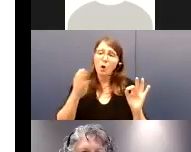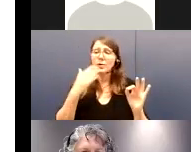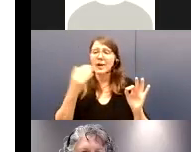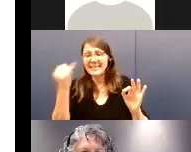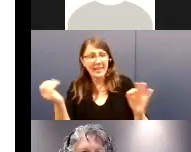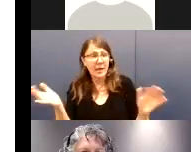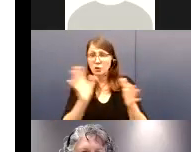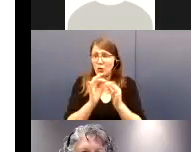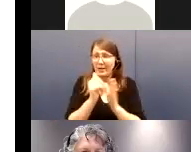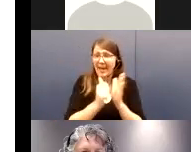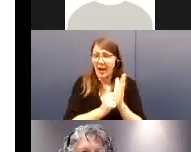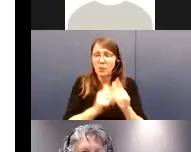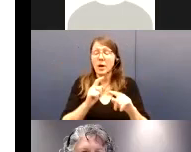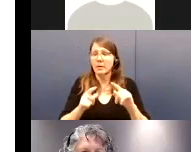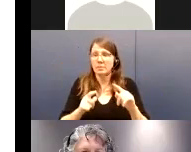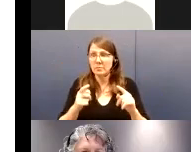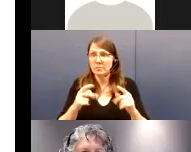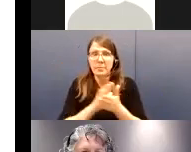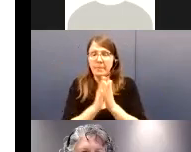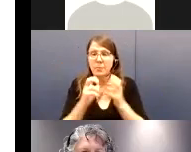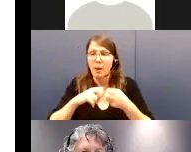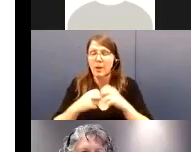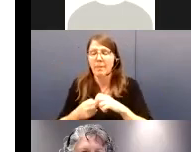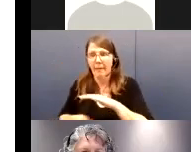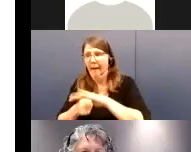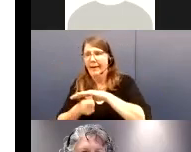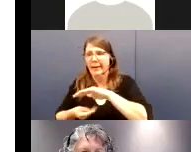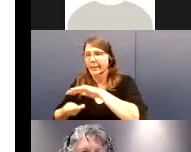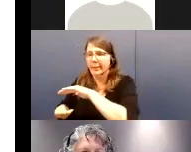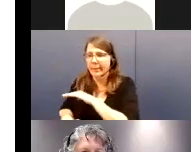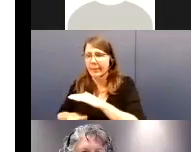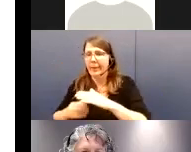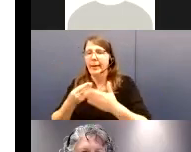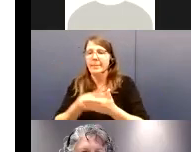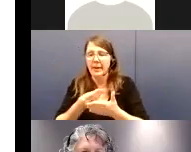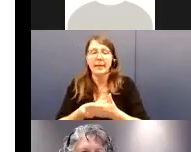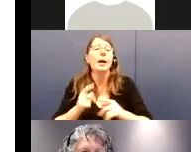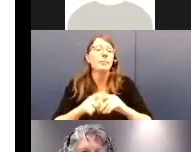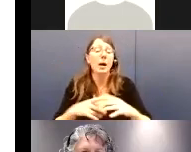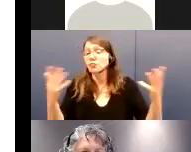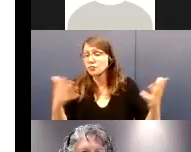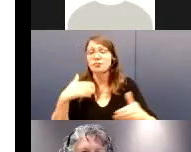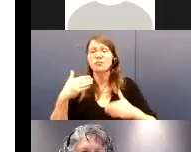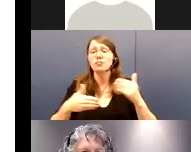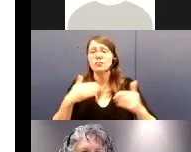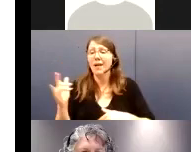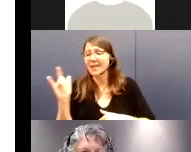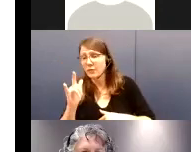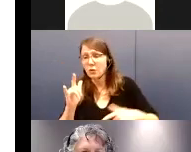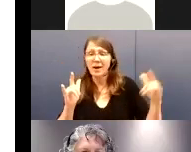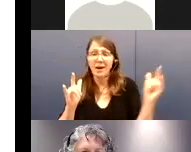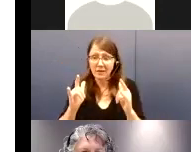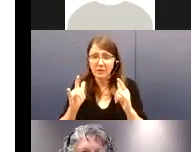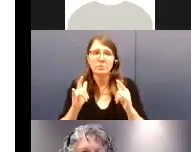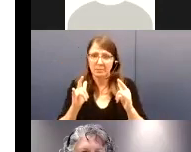practice becomes a problem, right? So in that case, they ended up with, I love you, worked out, was really nice. There was financial